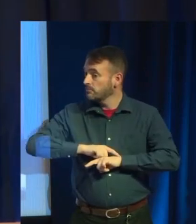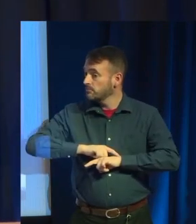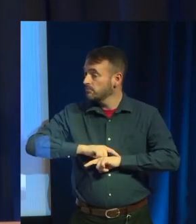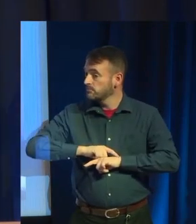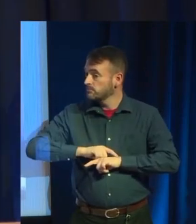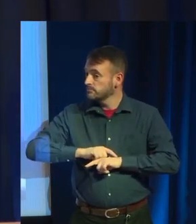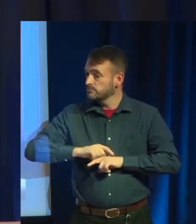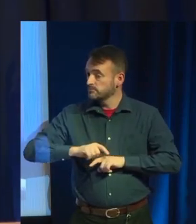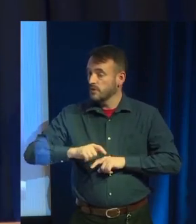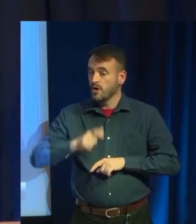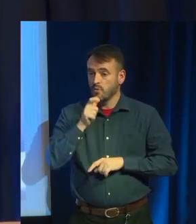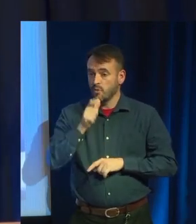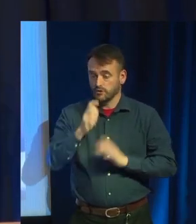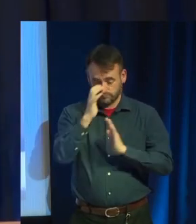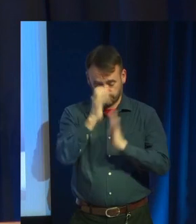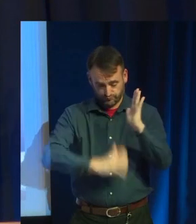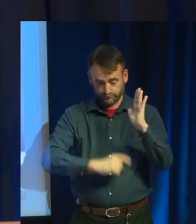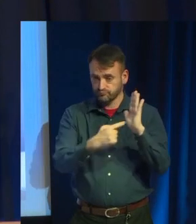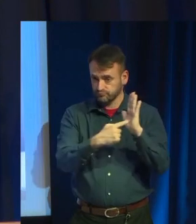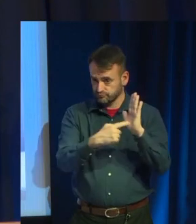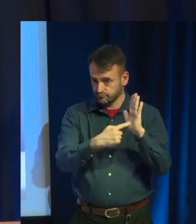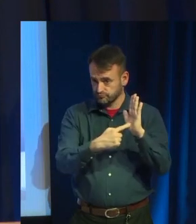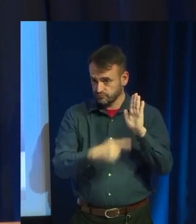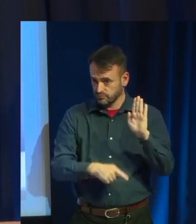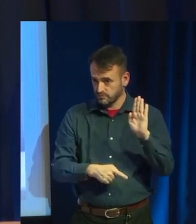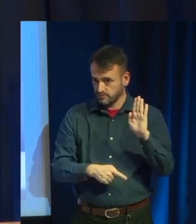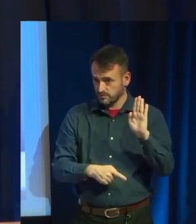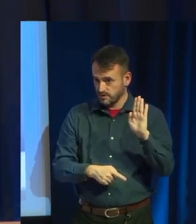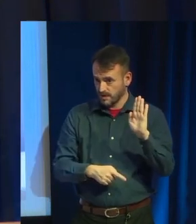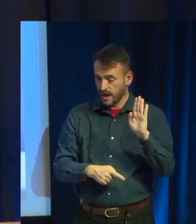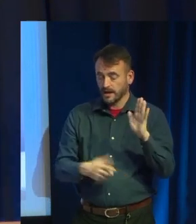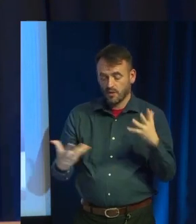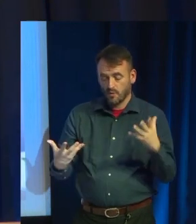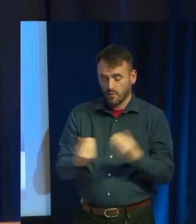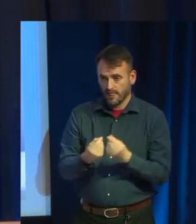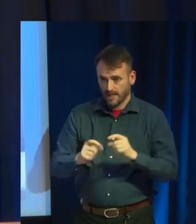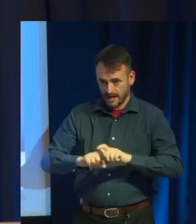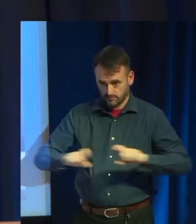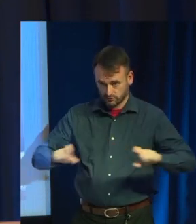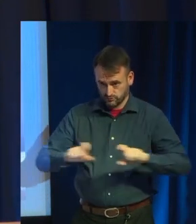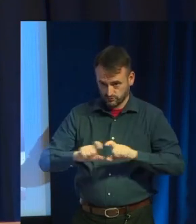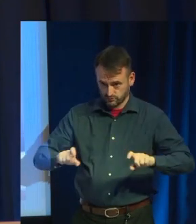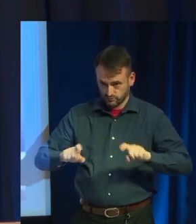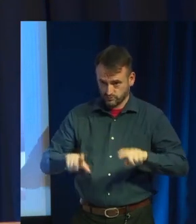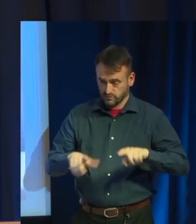if you can see them. And we also added closed captions, so it's possible to play this game